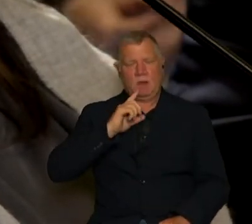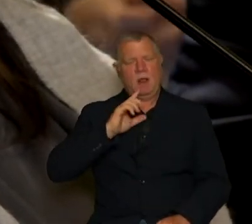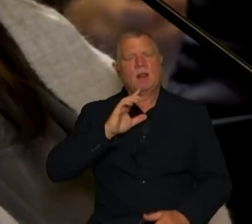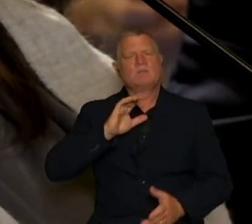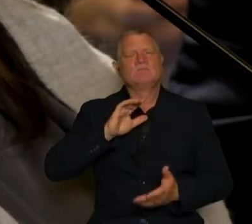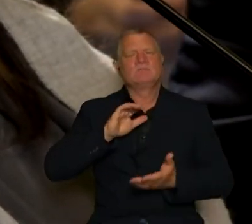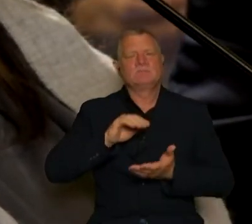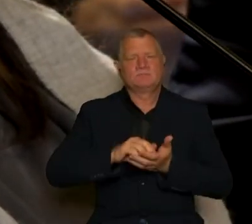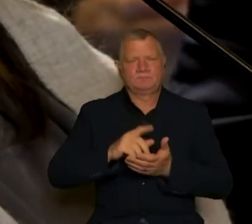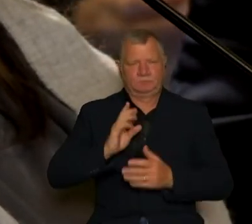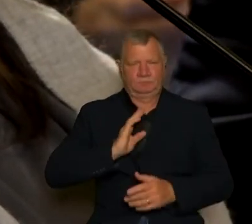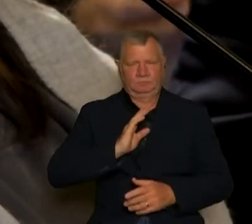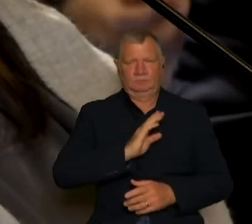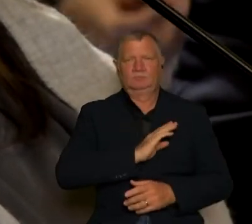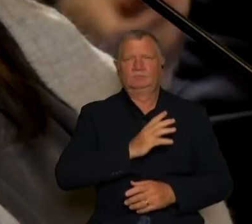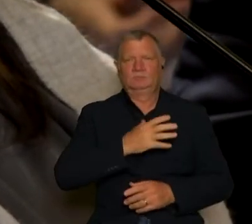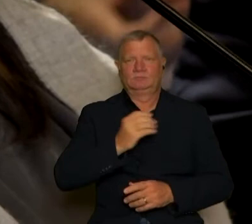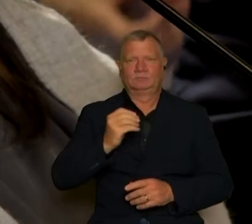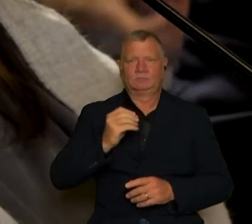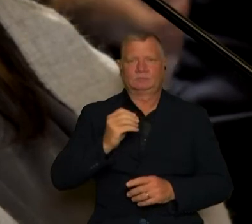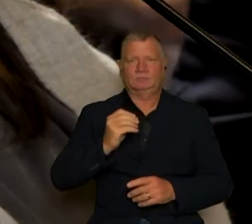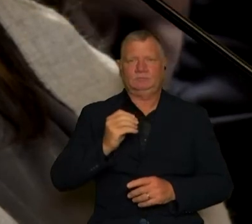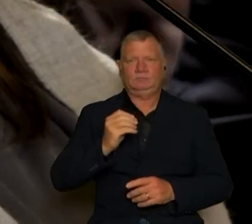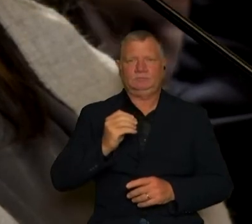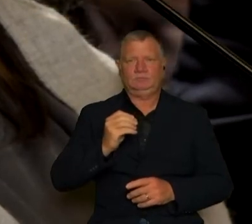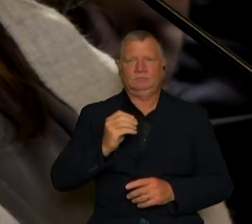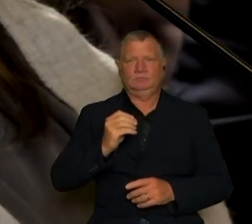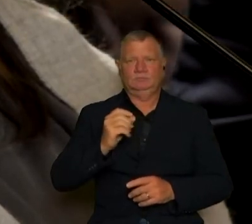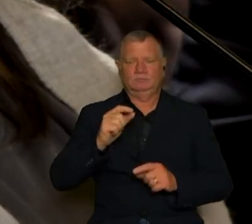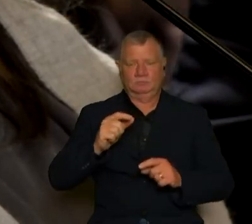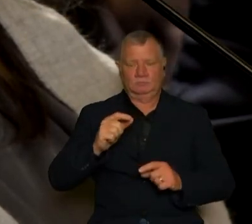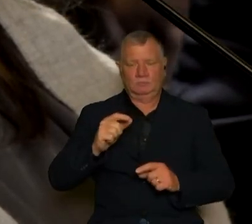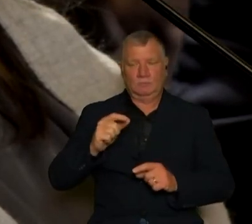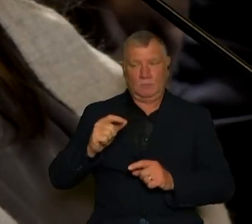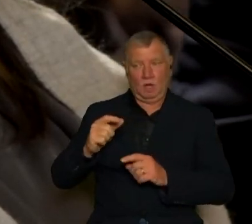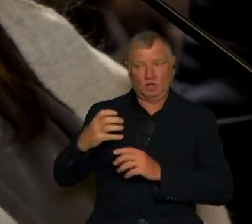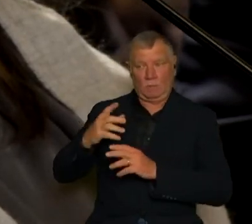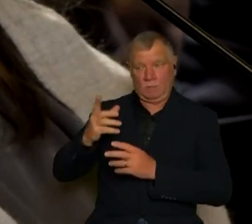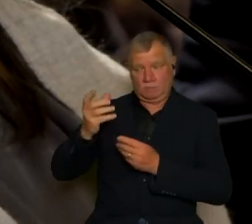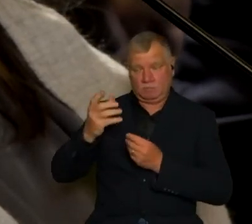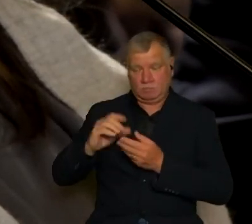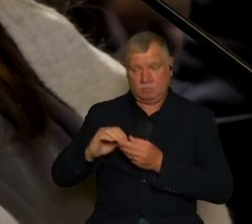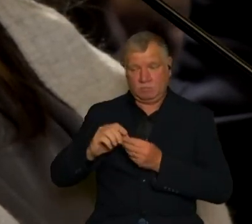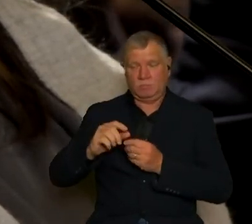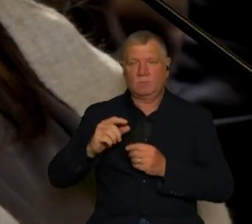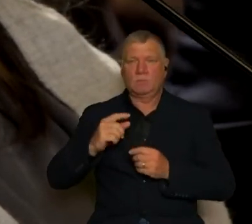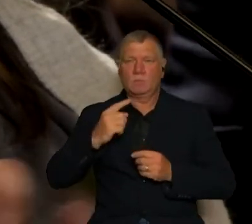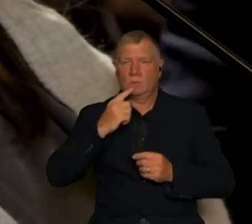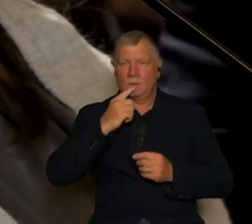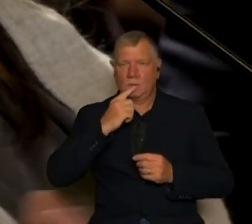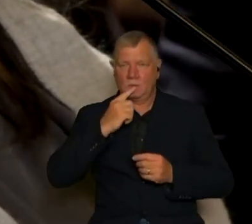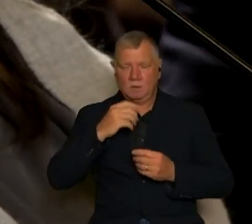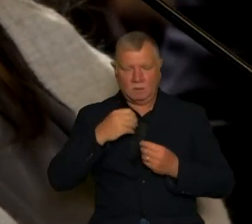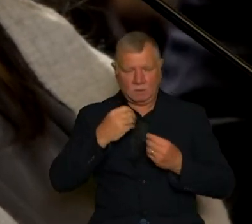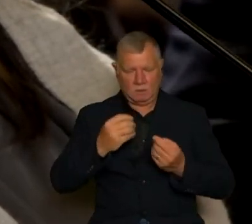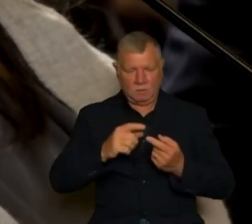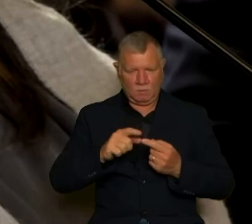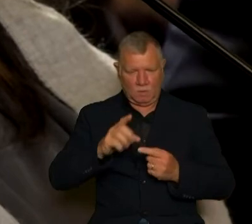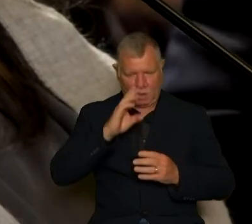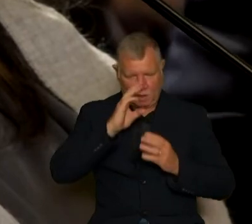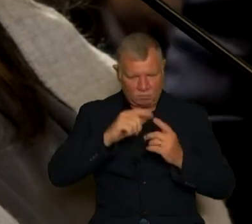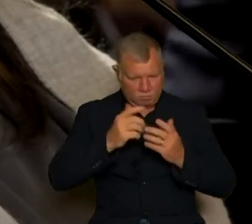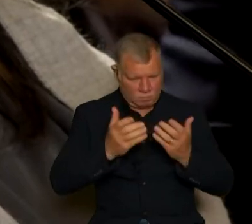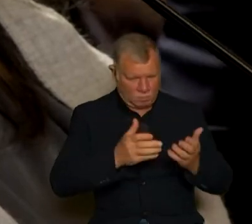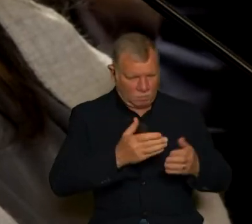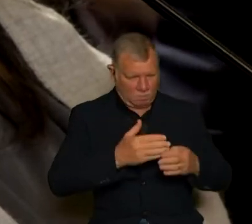Board, as well as a member of the Pension Benefits Council. As the chairman mentioned, with me today are two of my colleagues. I'd like to give them a moment to say hello and